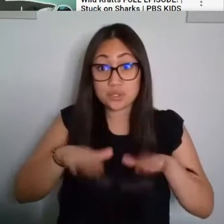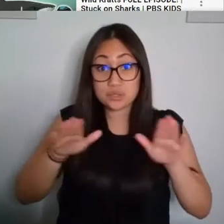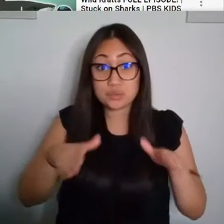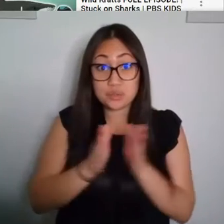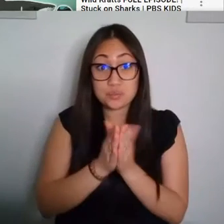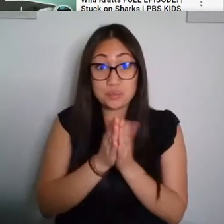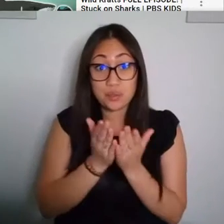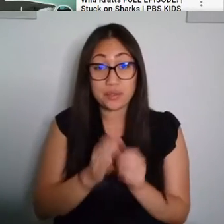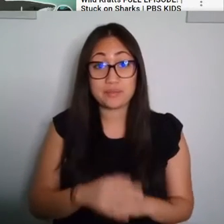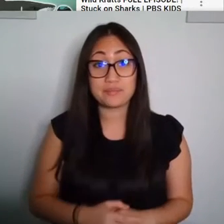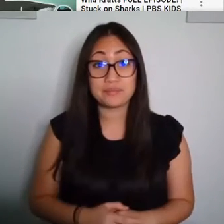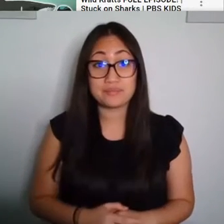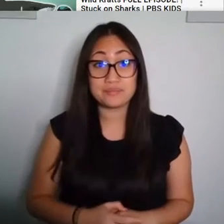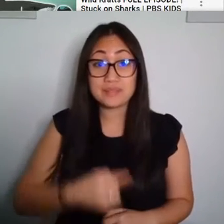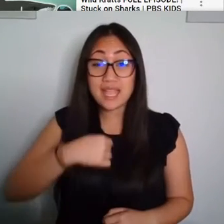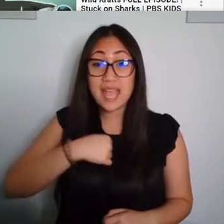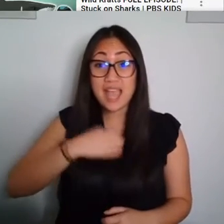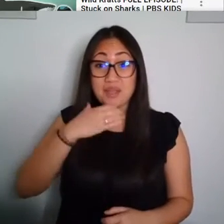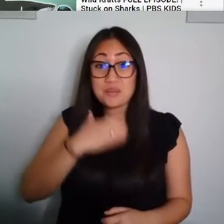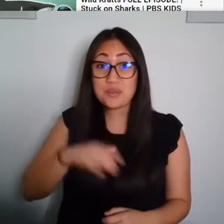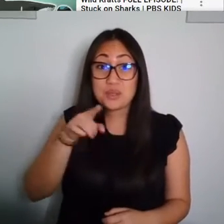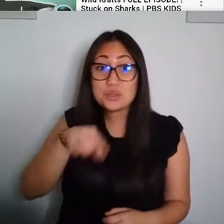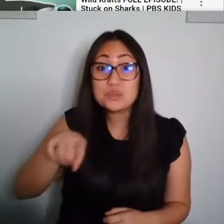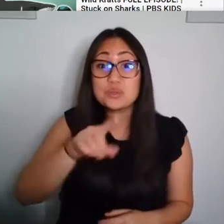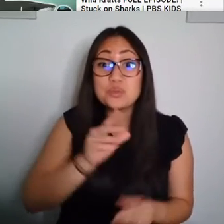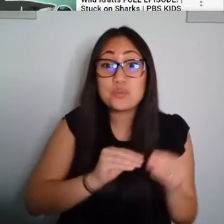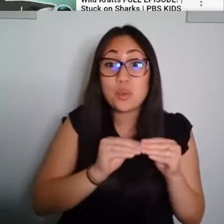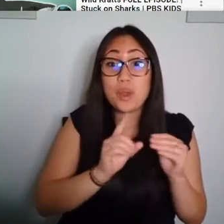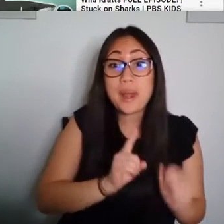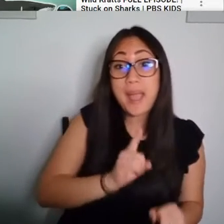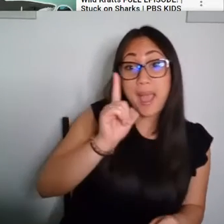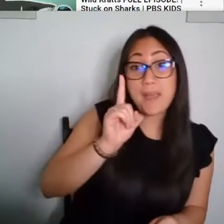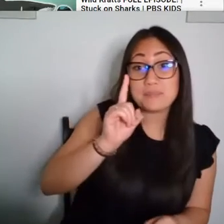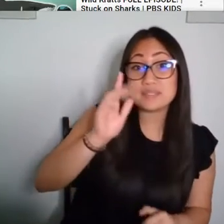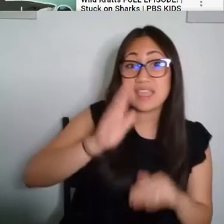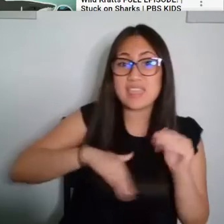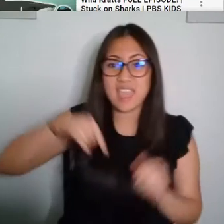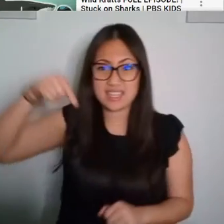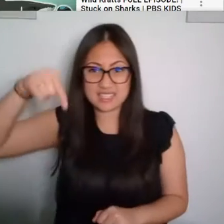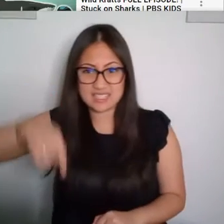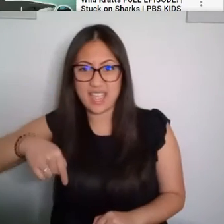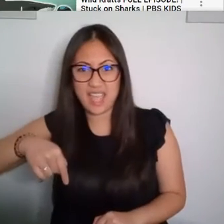I wish you more ups than downs.